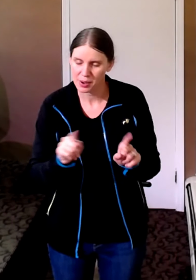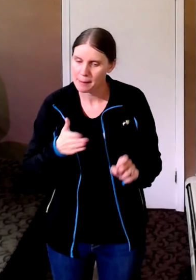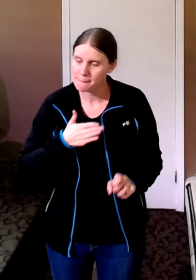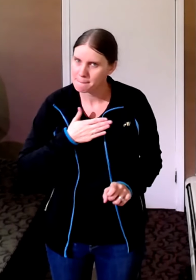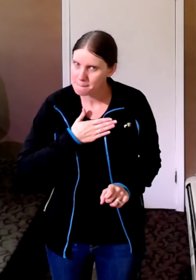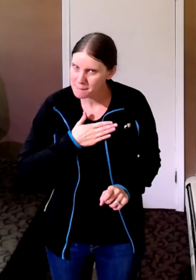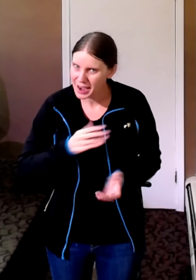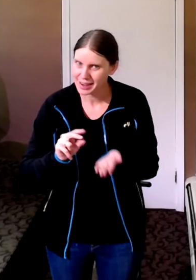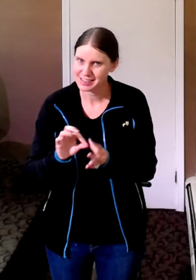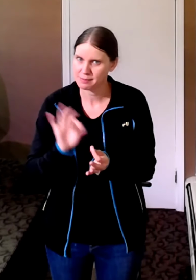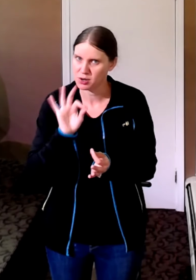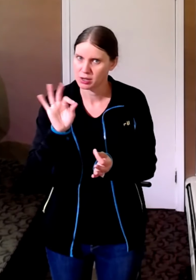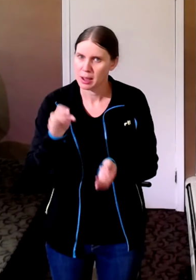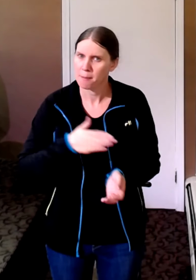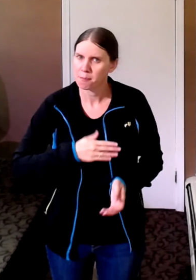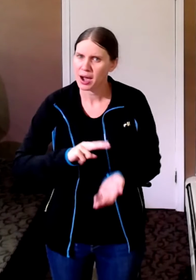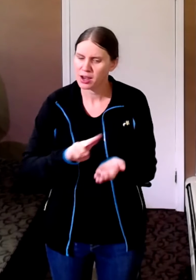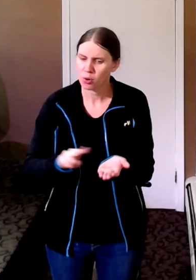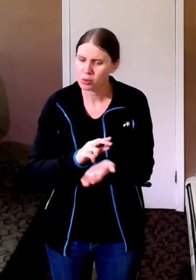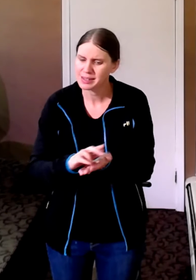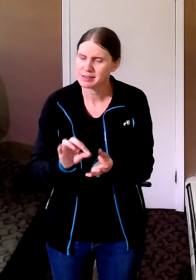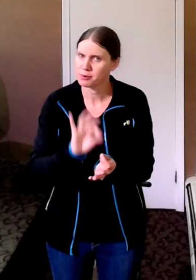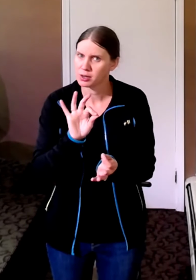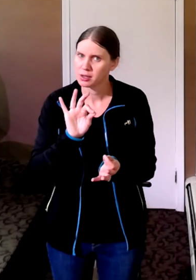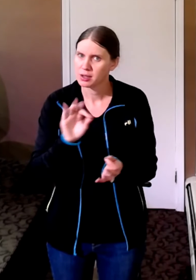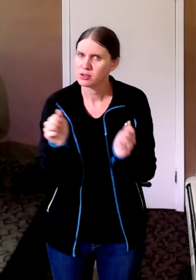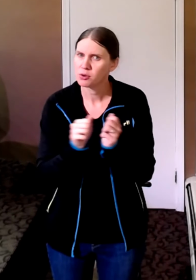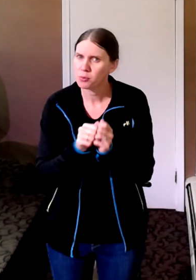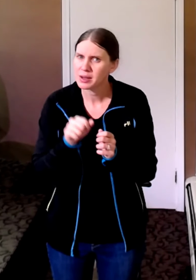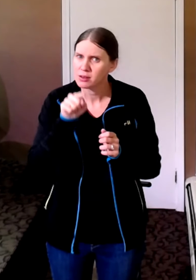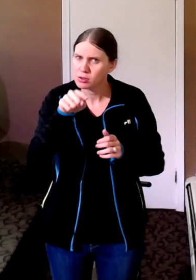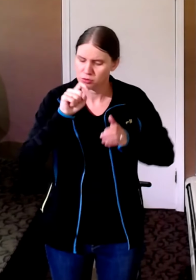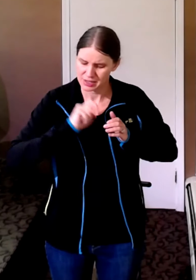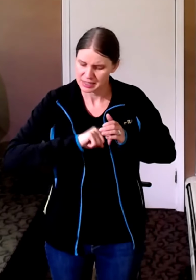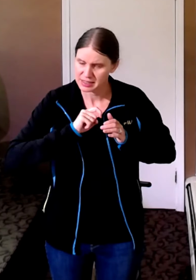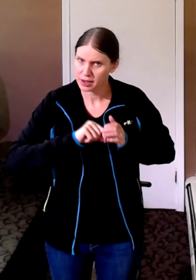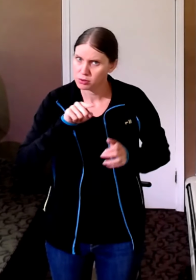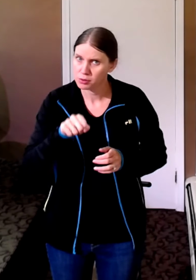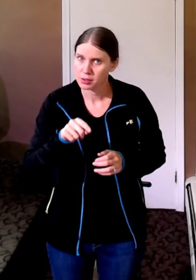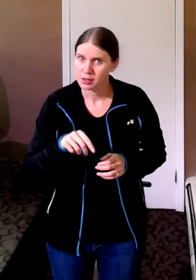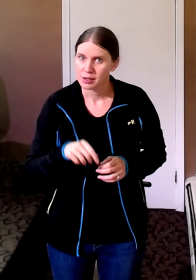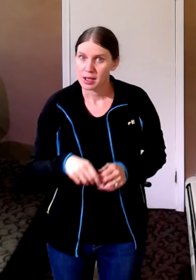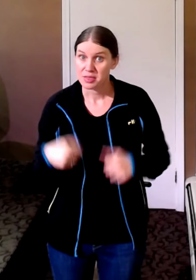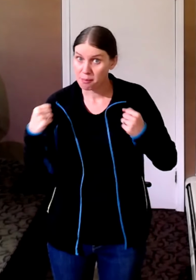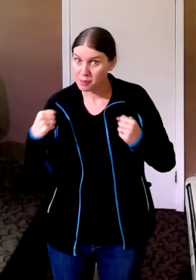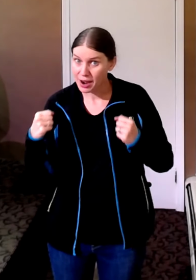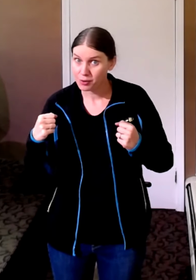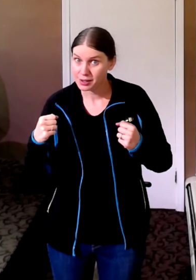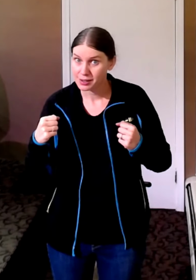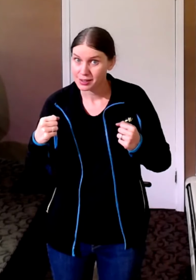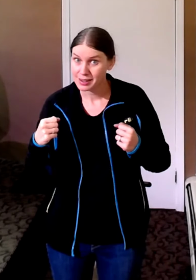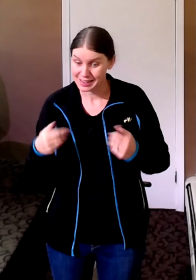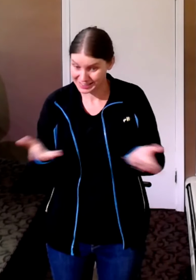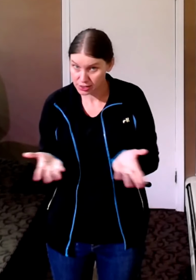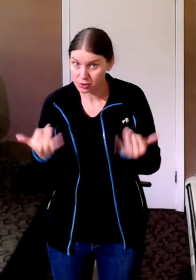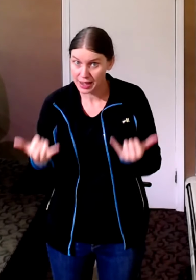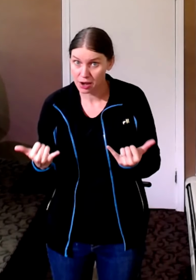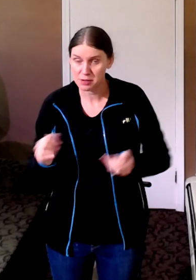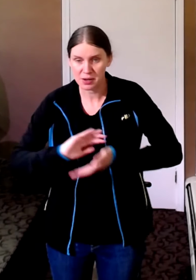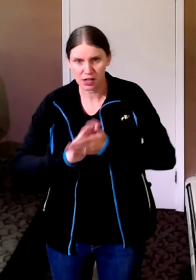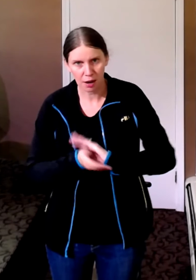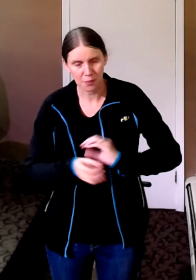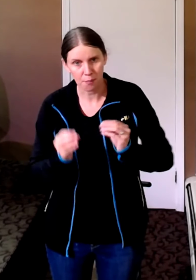my Spirit, my Holy Spirit is within you. Therefore, the power exists to become